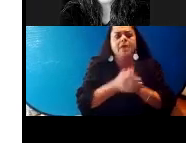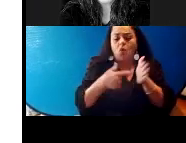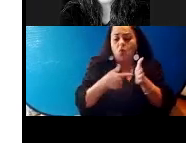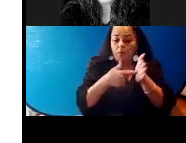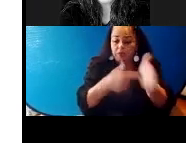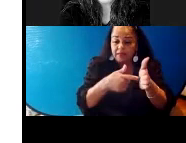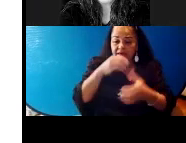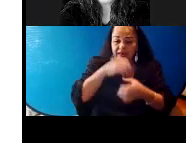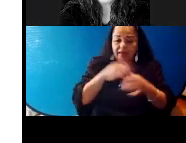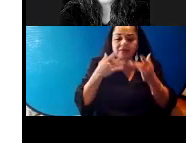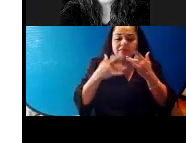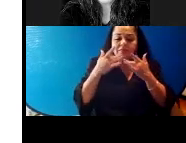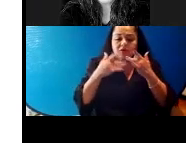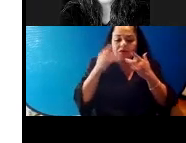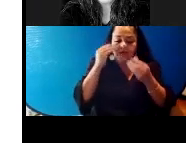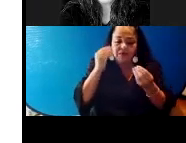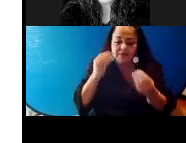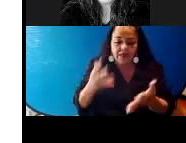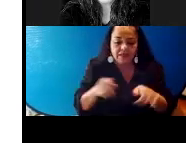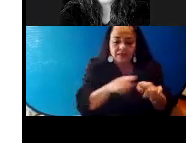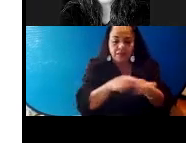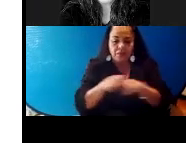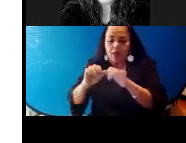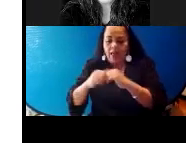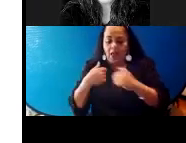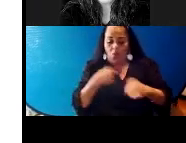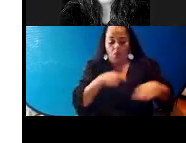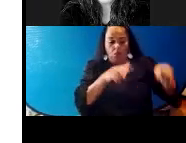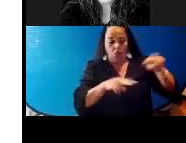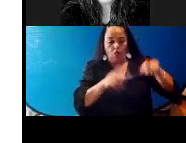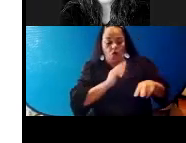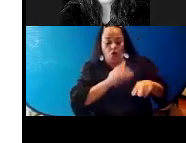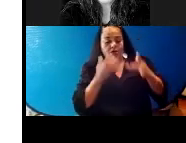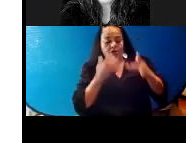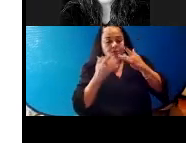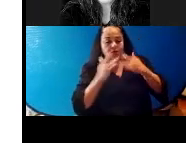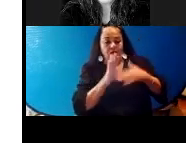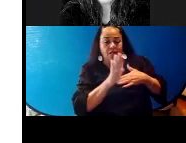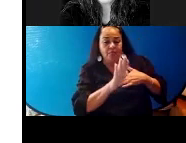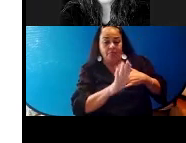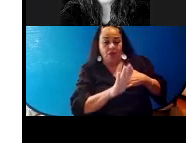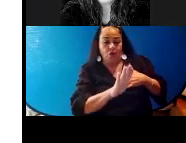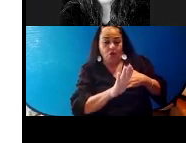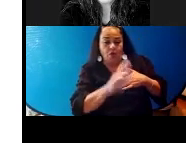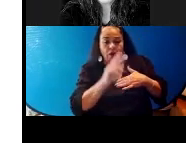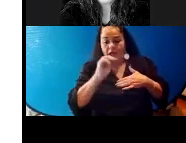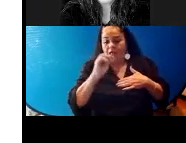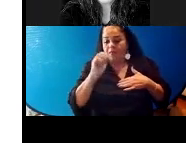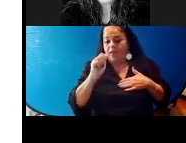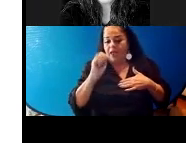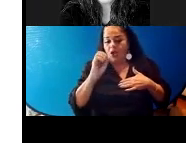represented in the disparity data. So similar to how we look at our disparities, there, the Maori community is